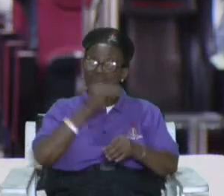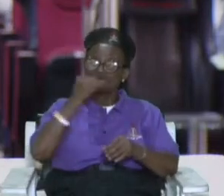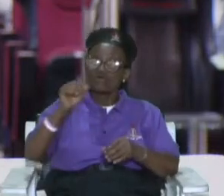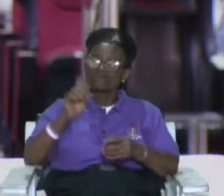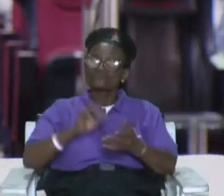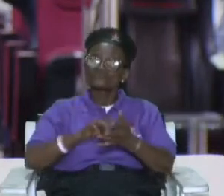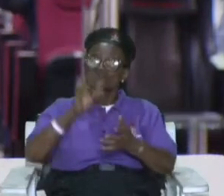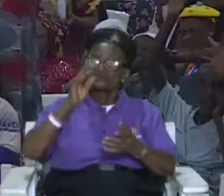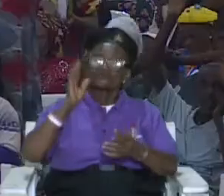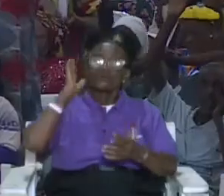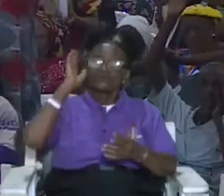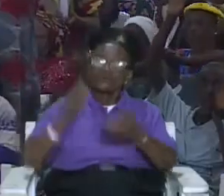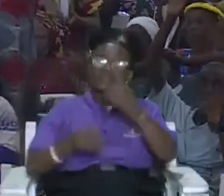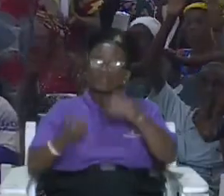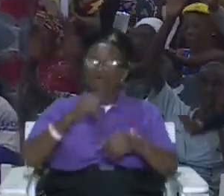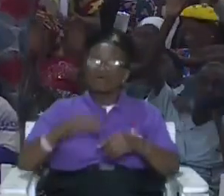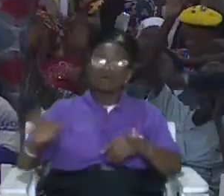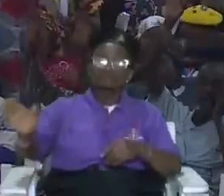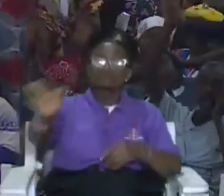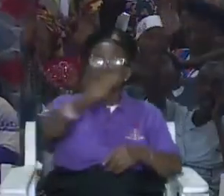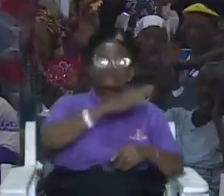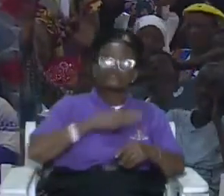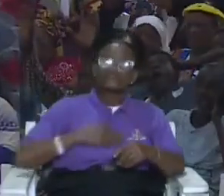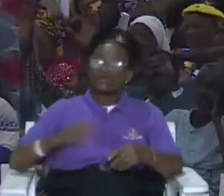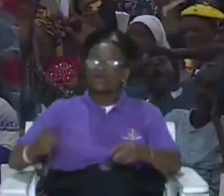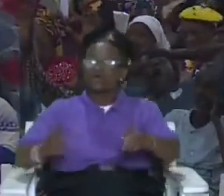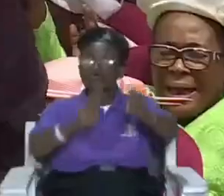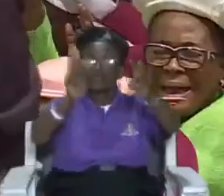will come your way very soon.